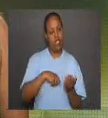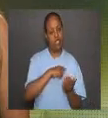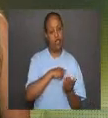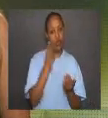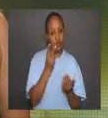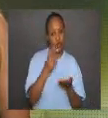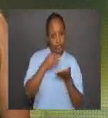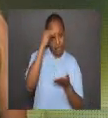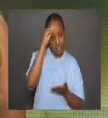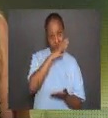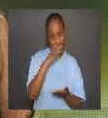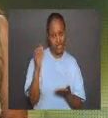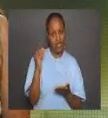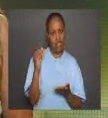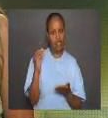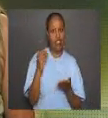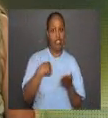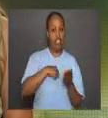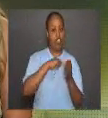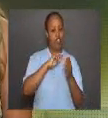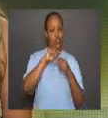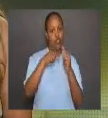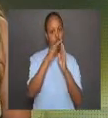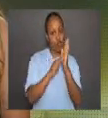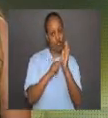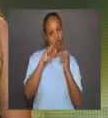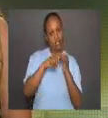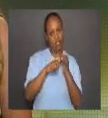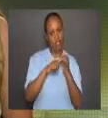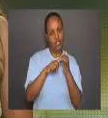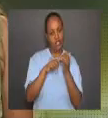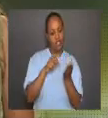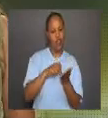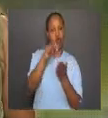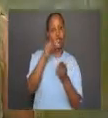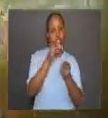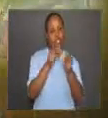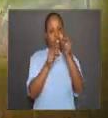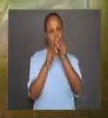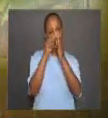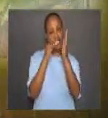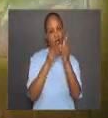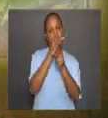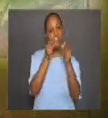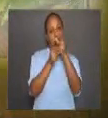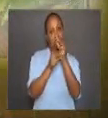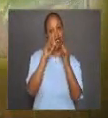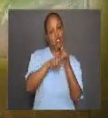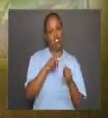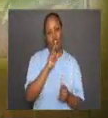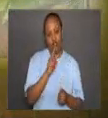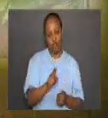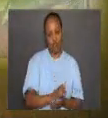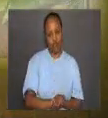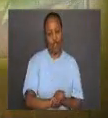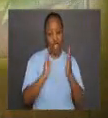lesson and of our unit on building a democratic system. Thank you for